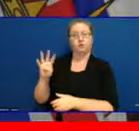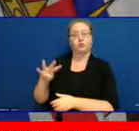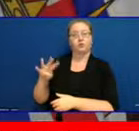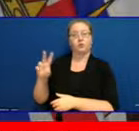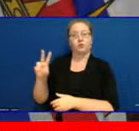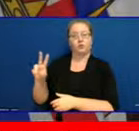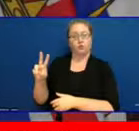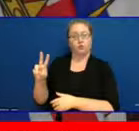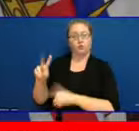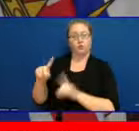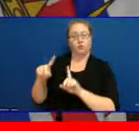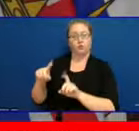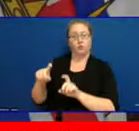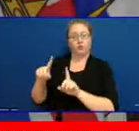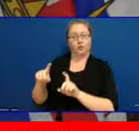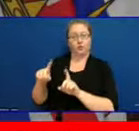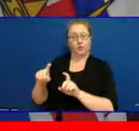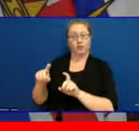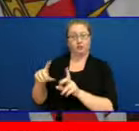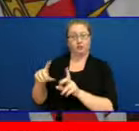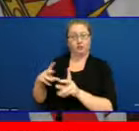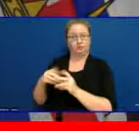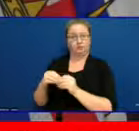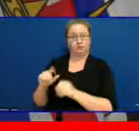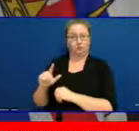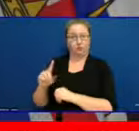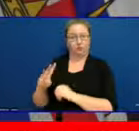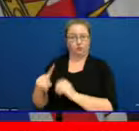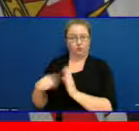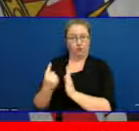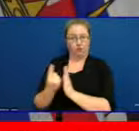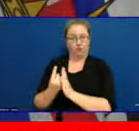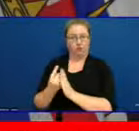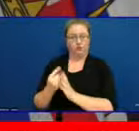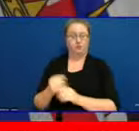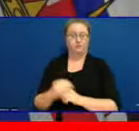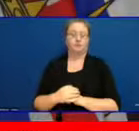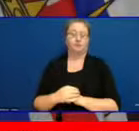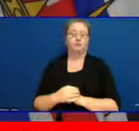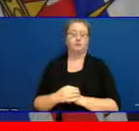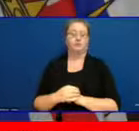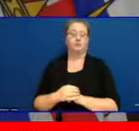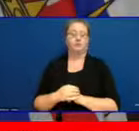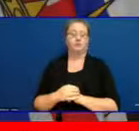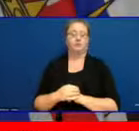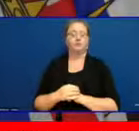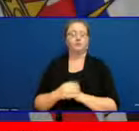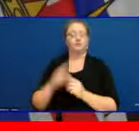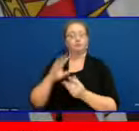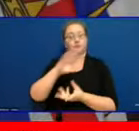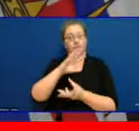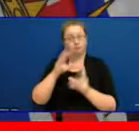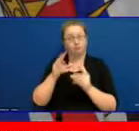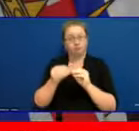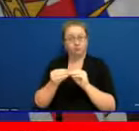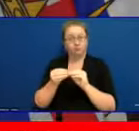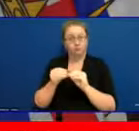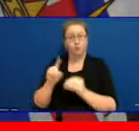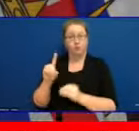12,442 tests that were done in the last 24 hours. So that brings us